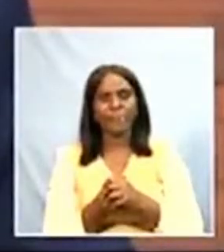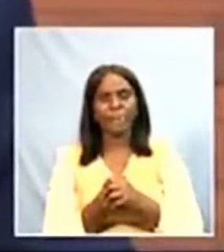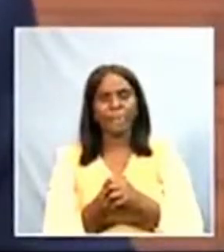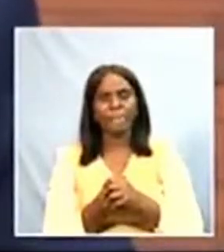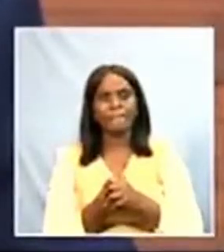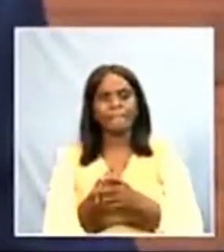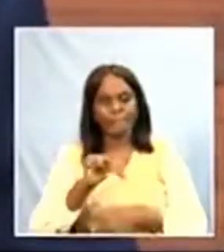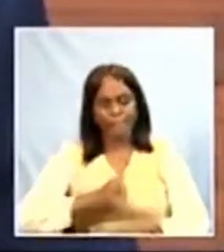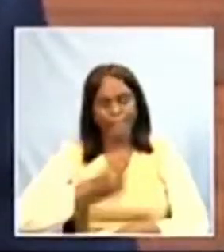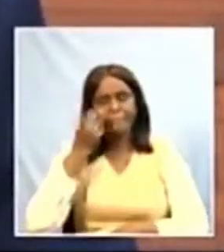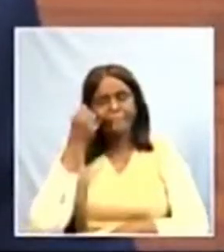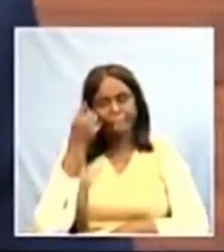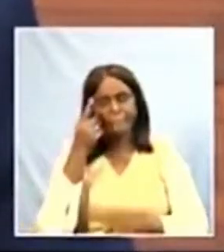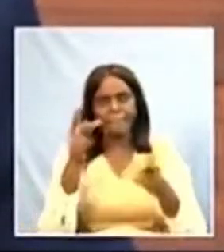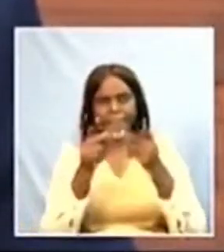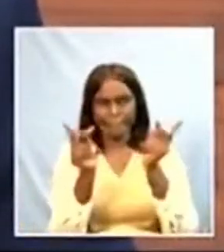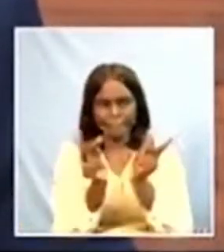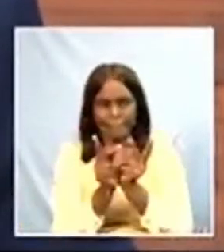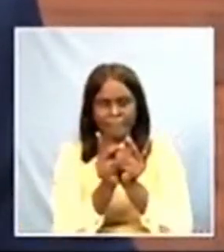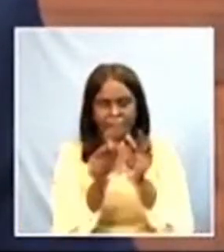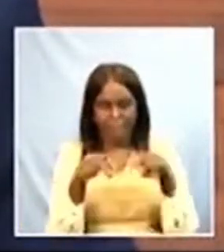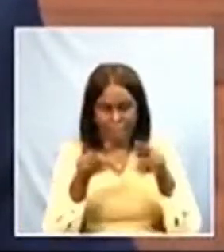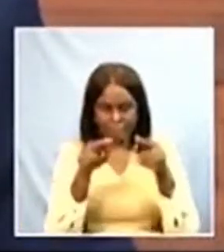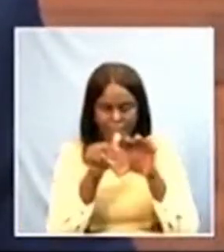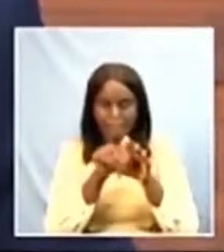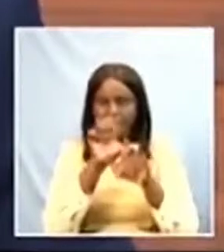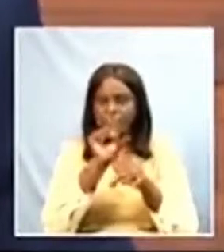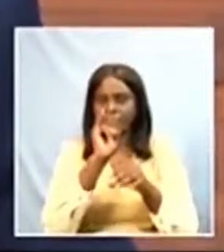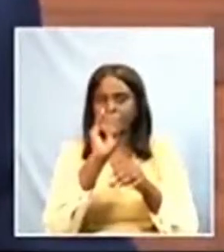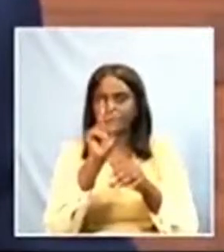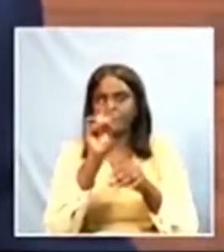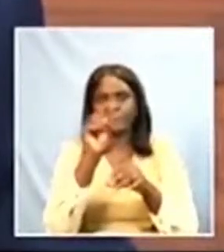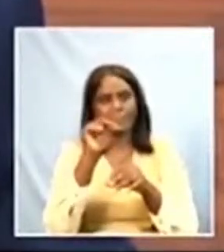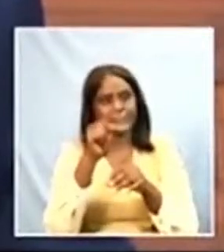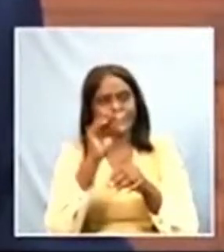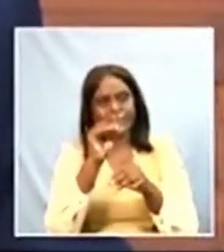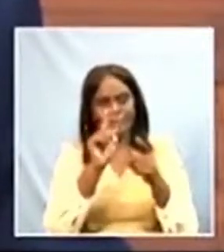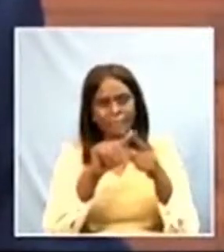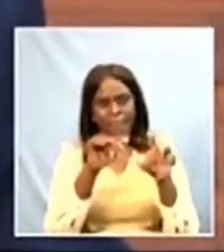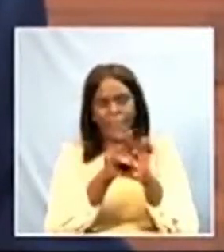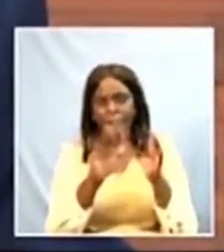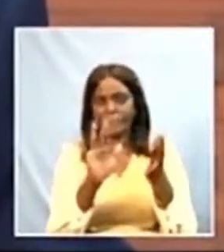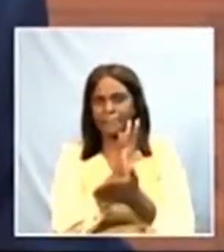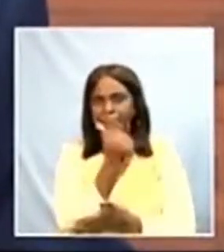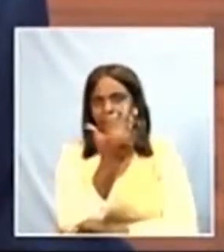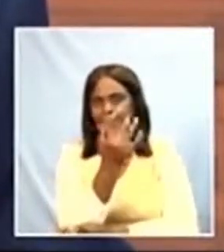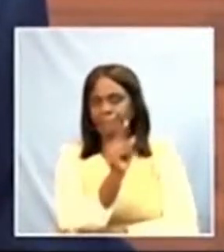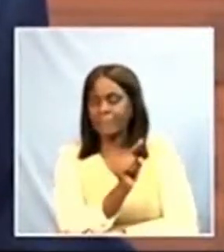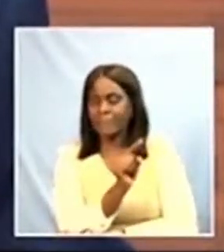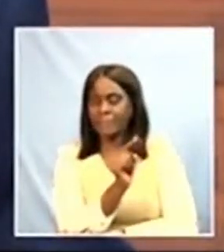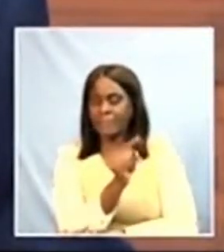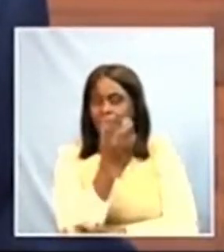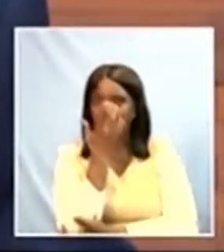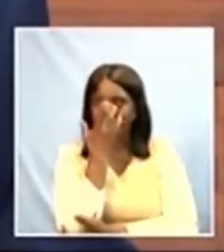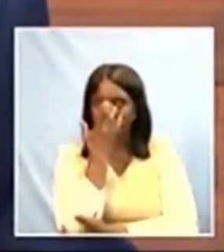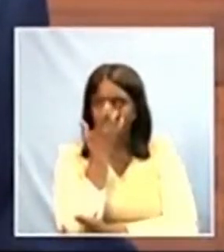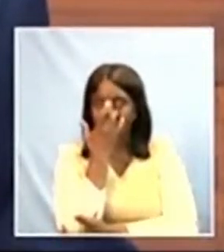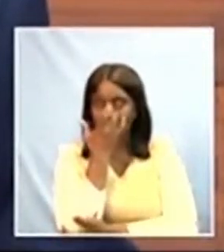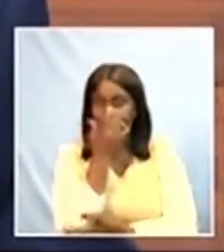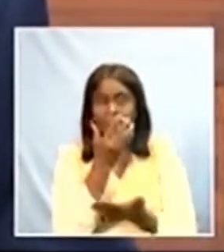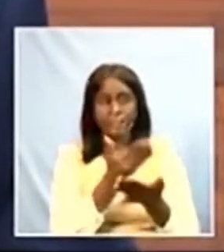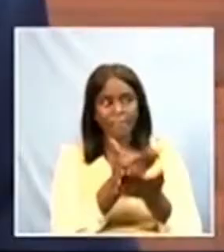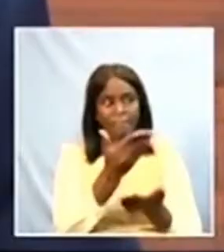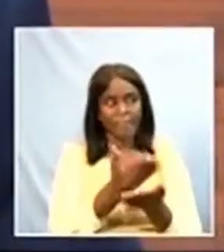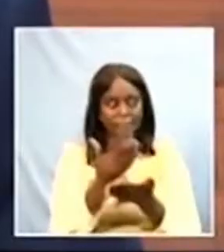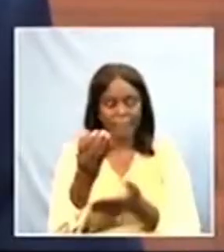we understand the terrain in SIKONGO. But on page 15, procurement